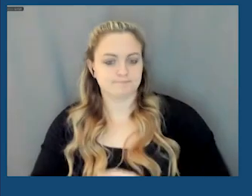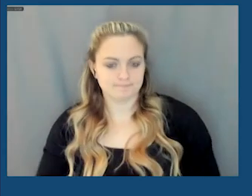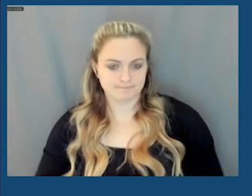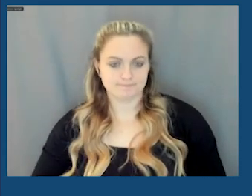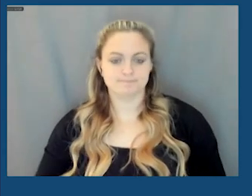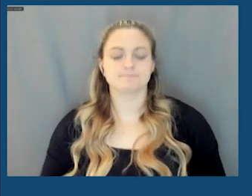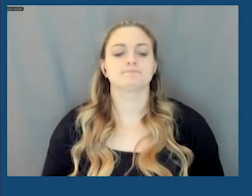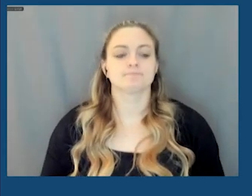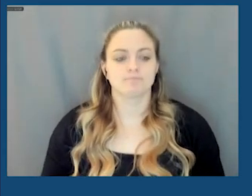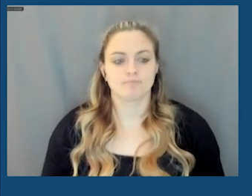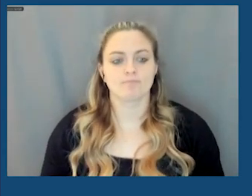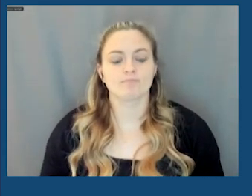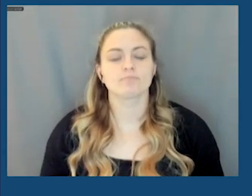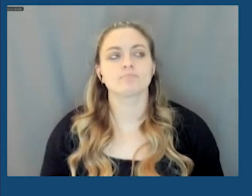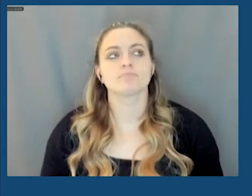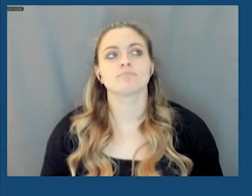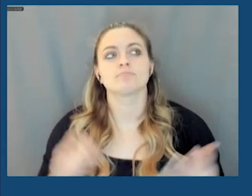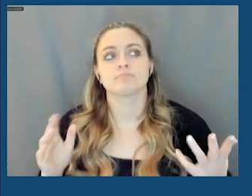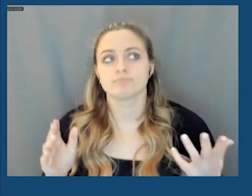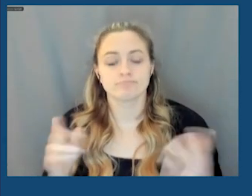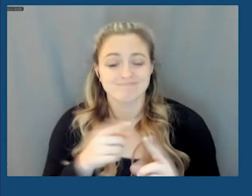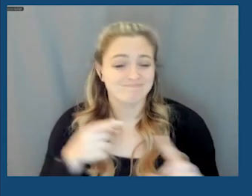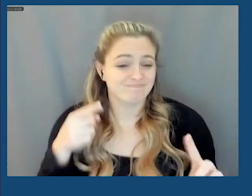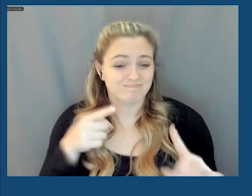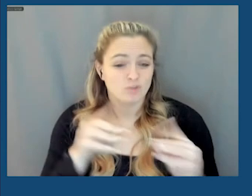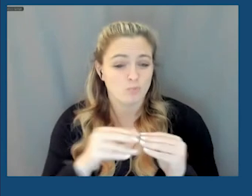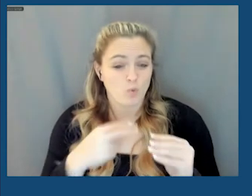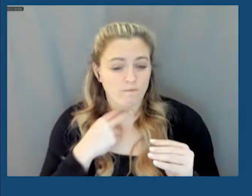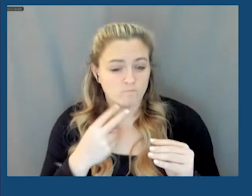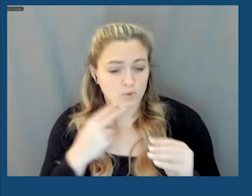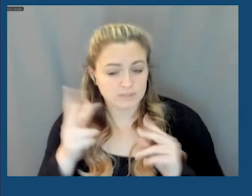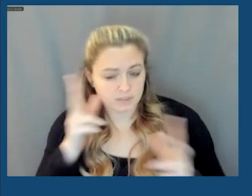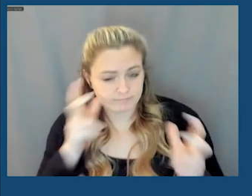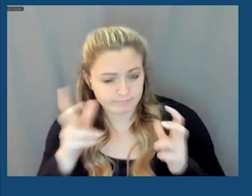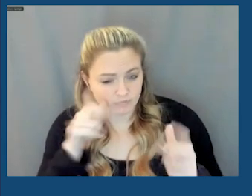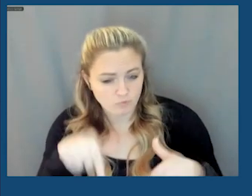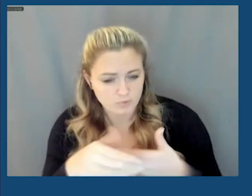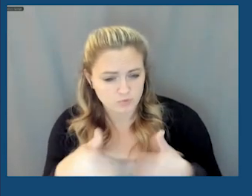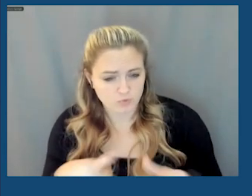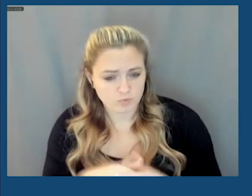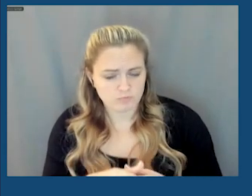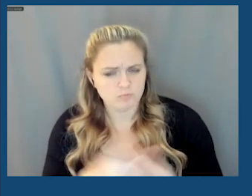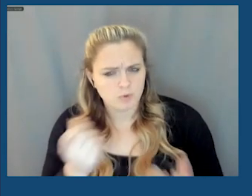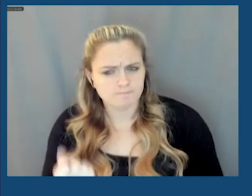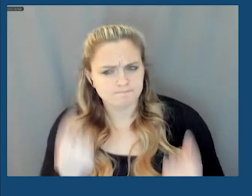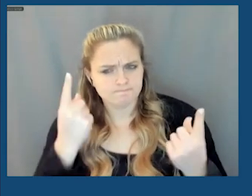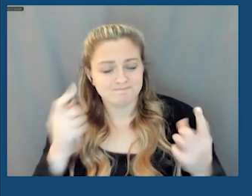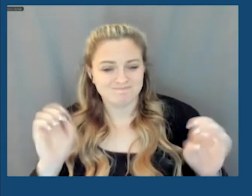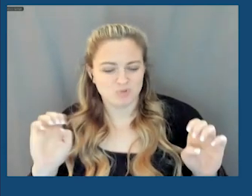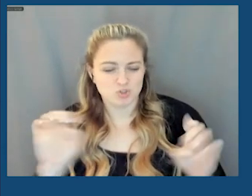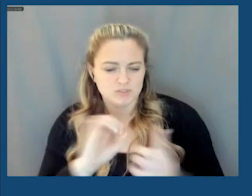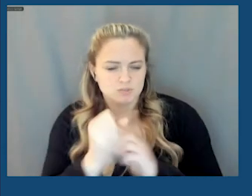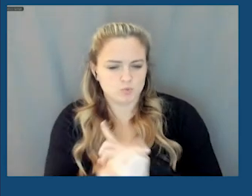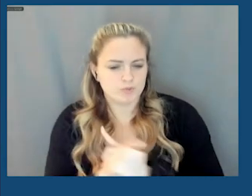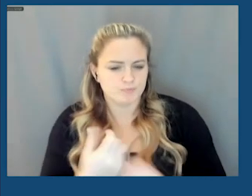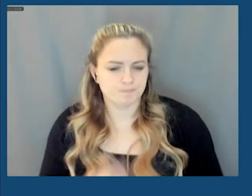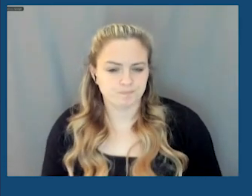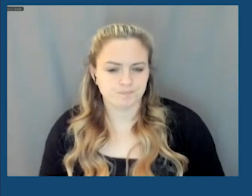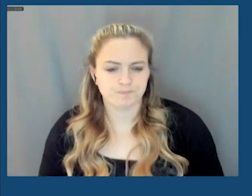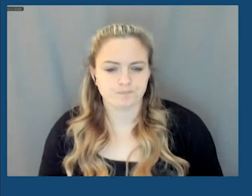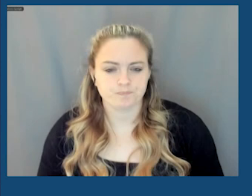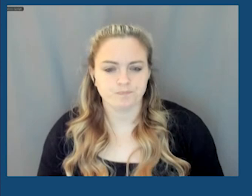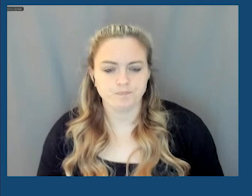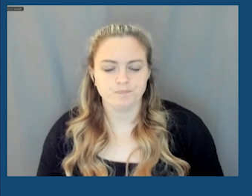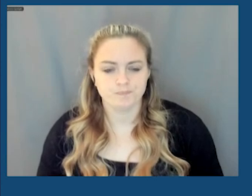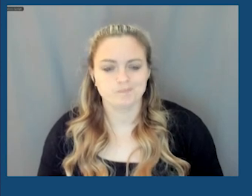But at the end of it, the more voices they hear from this room, they'll understand the urgency of what we're talking about here today.